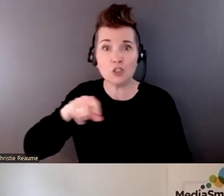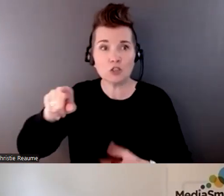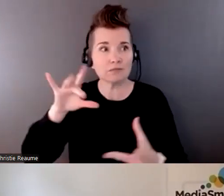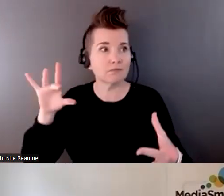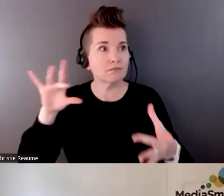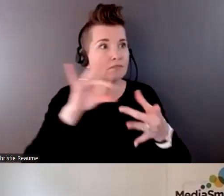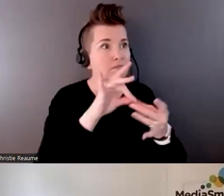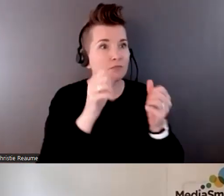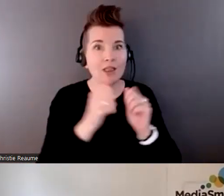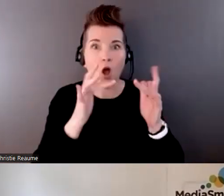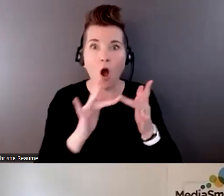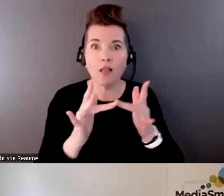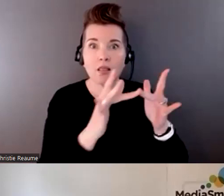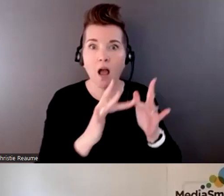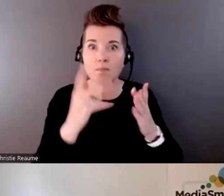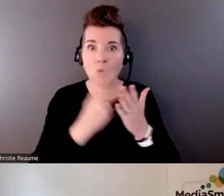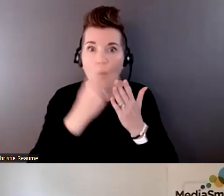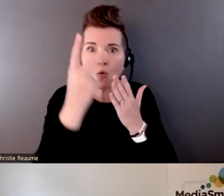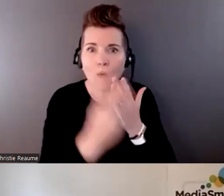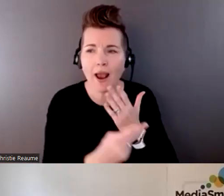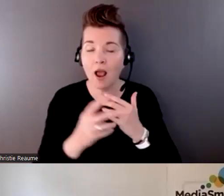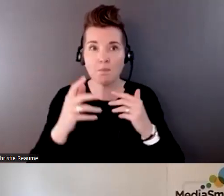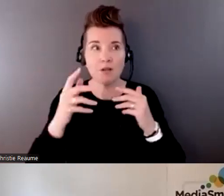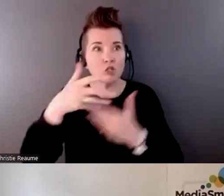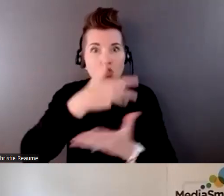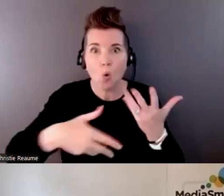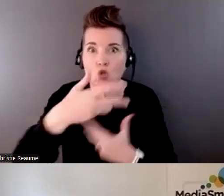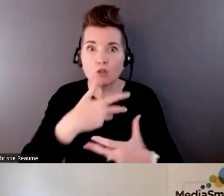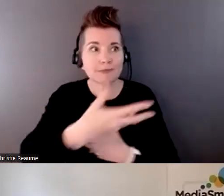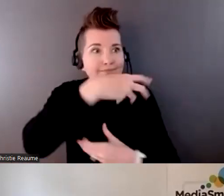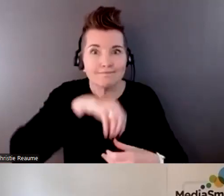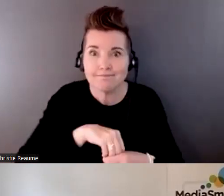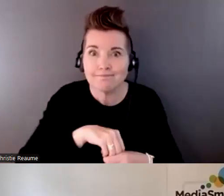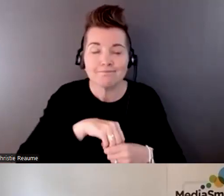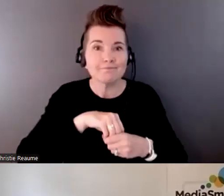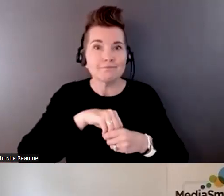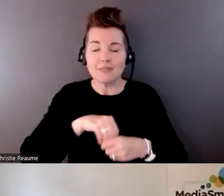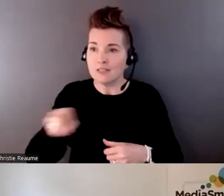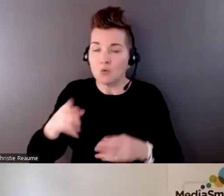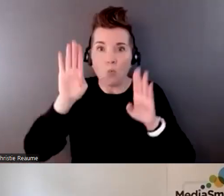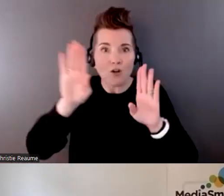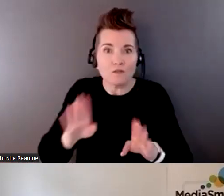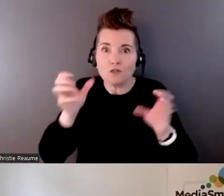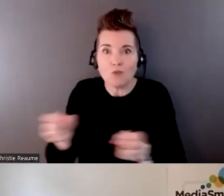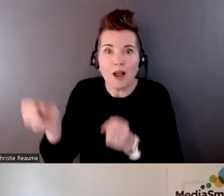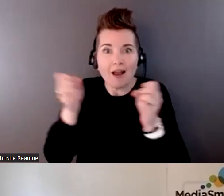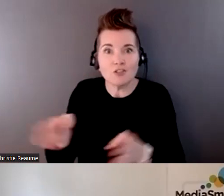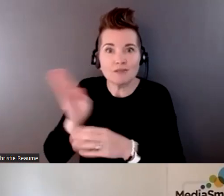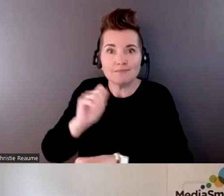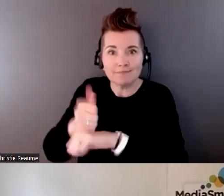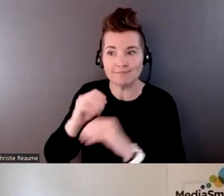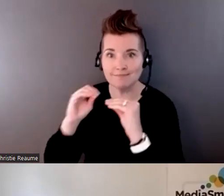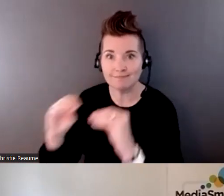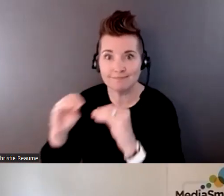it can increase their social participation and so it's a it's a great strategy some communities have developed tablet